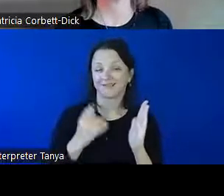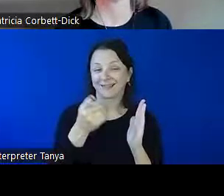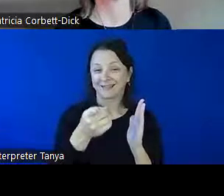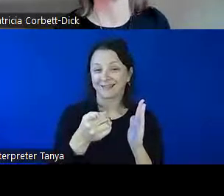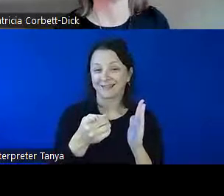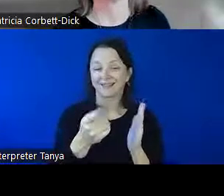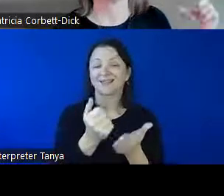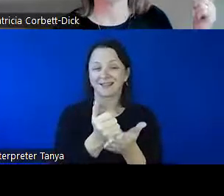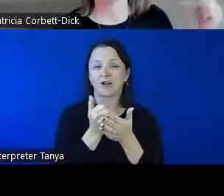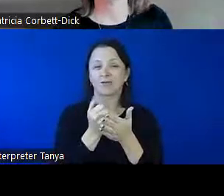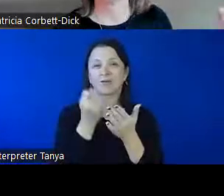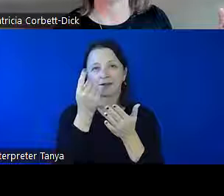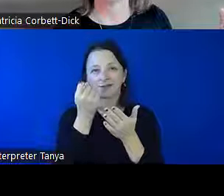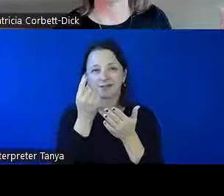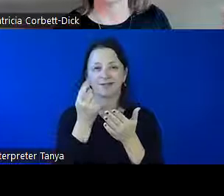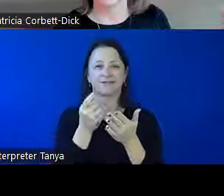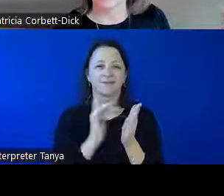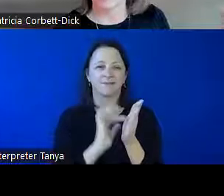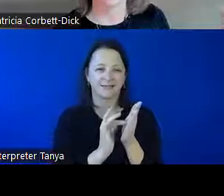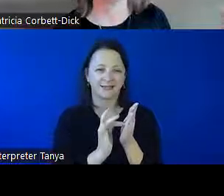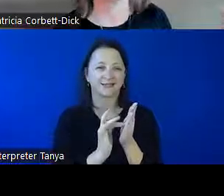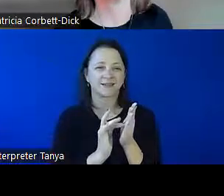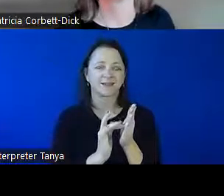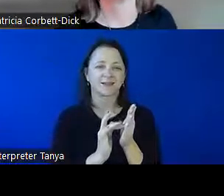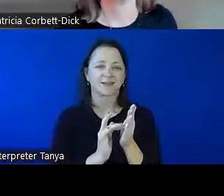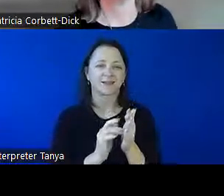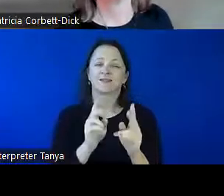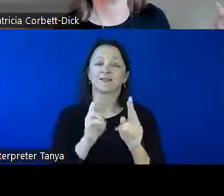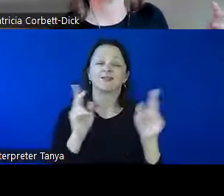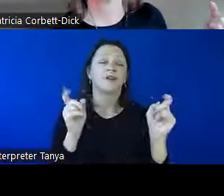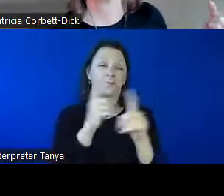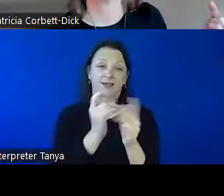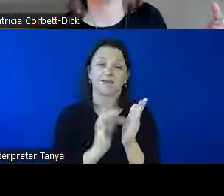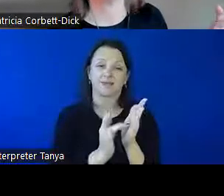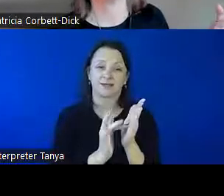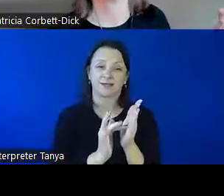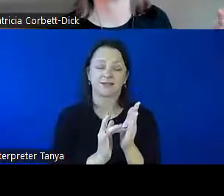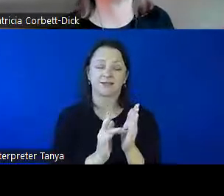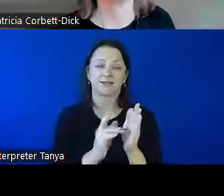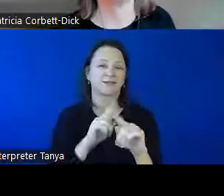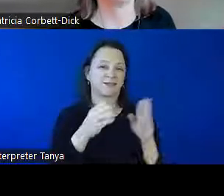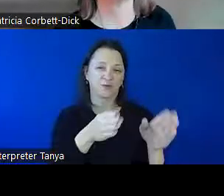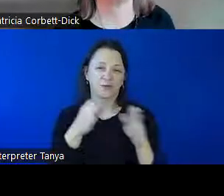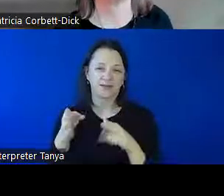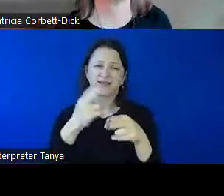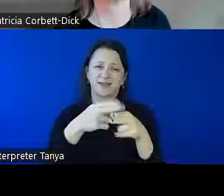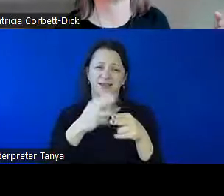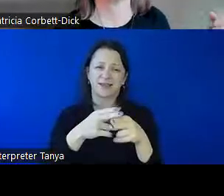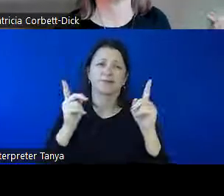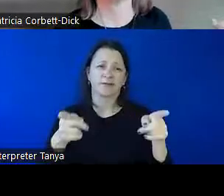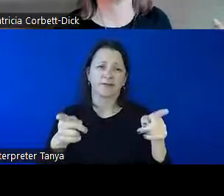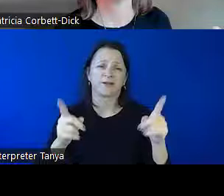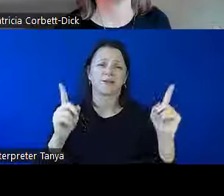useful for understanding these medicines, which are very complicated in many ways. Their names are complicated,